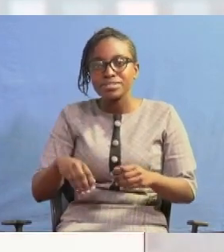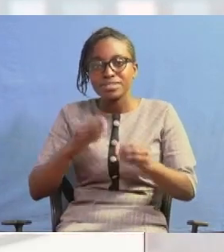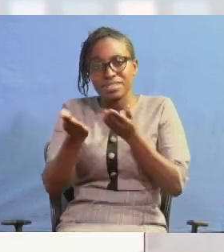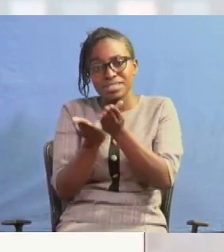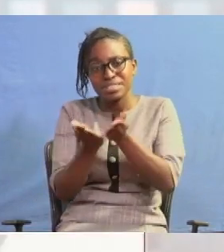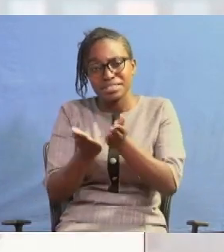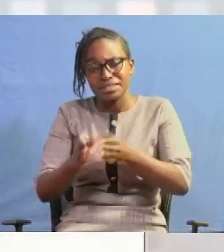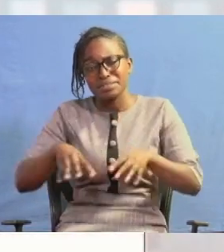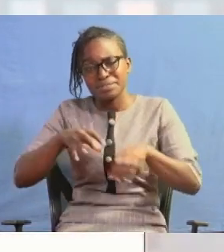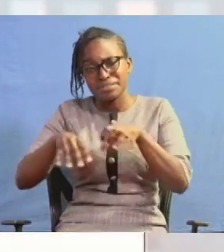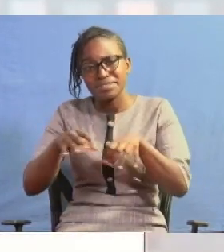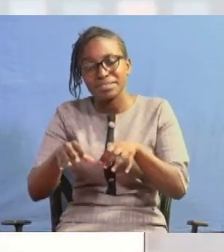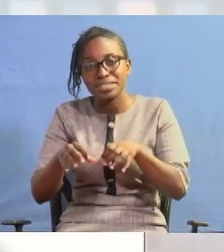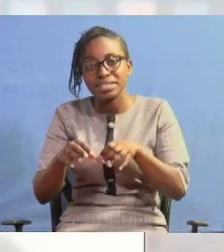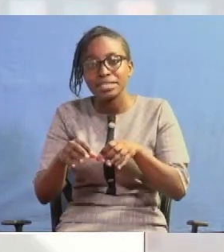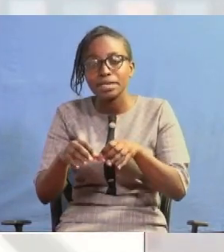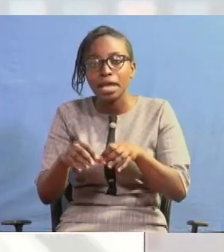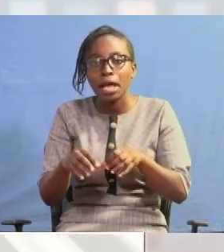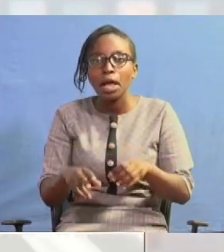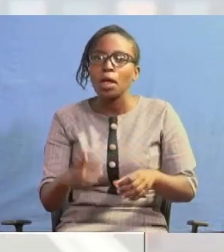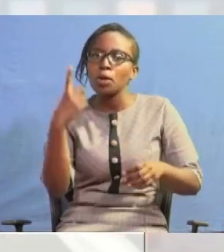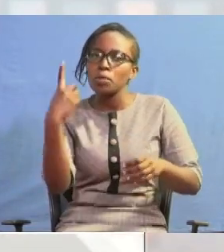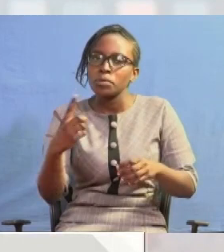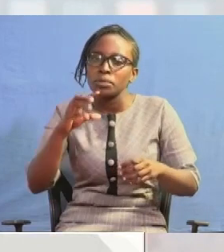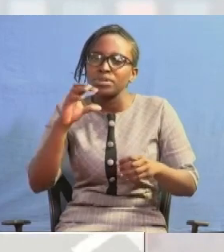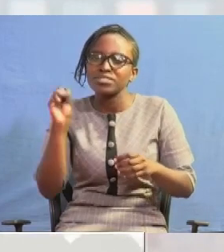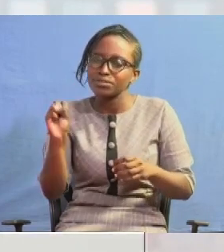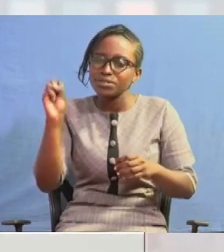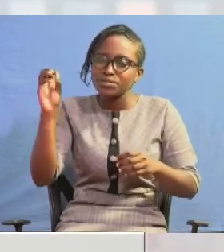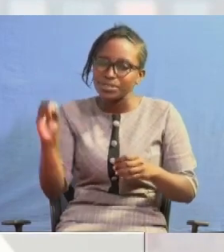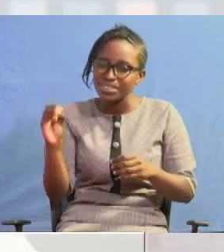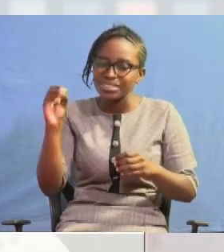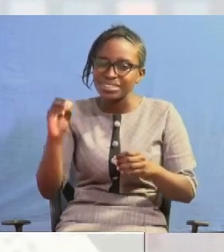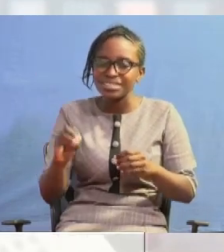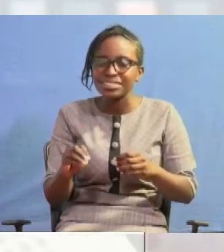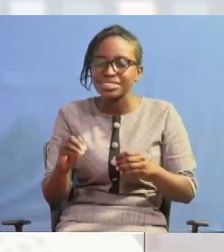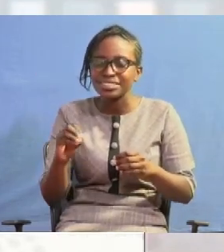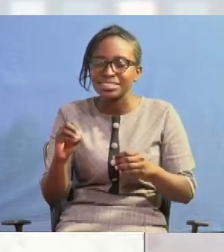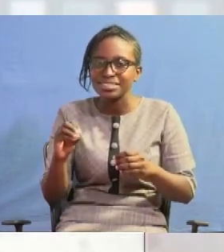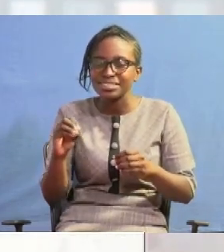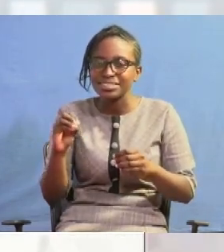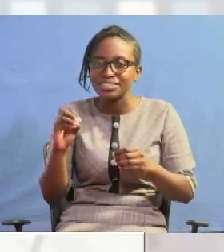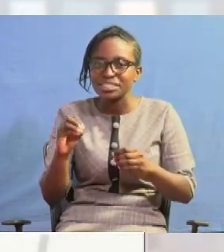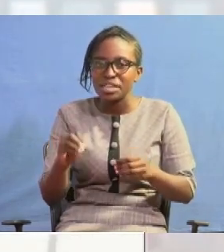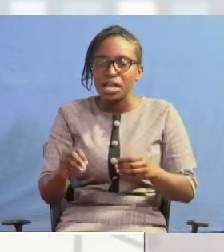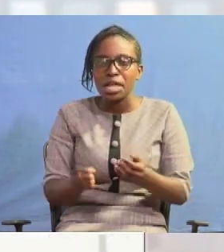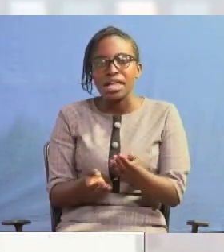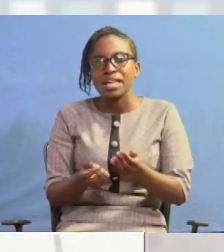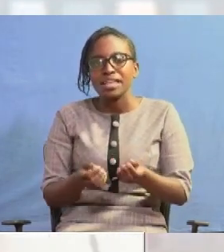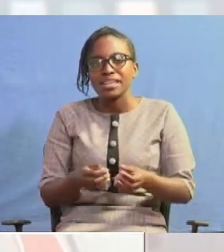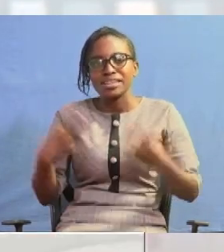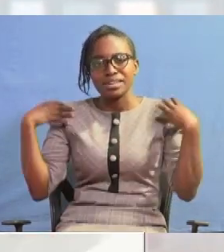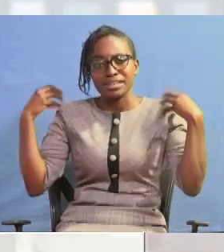1,350 rangers and 150 cadets are expected to be recruited at the end of the exercise, taking place in